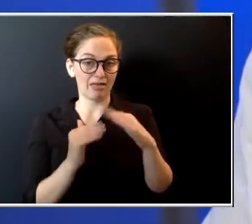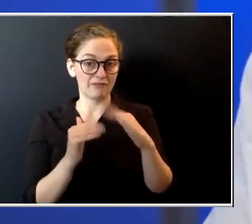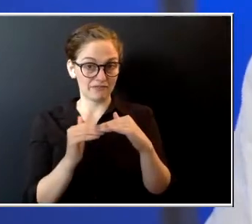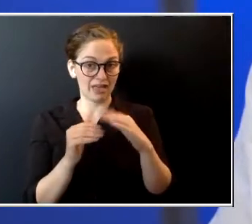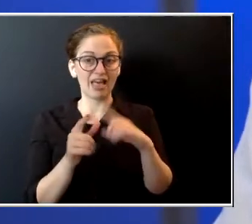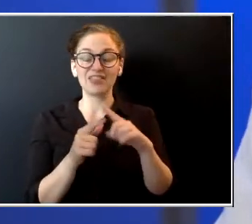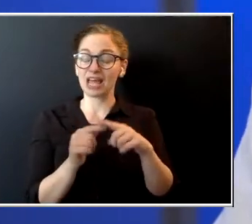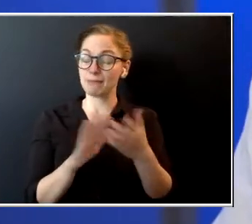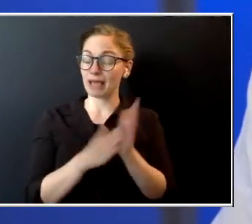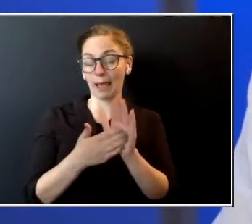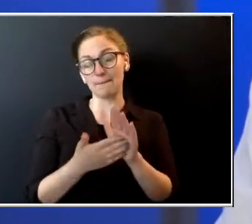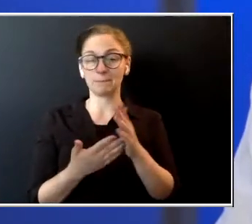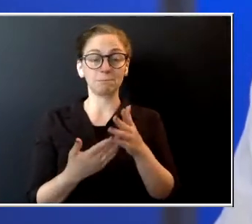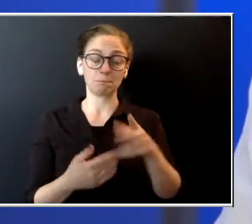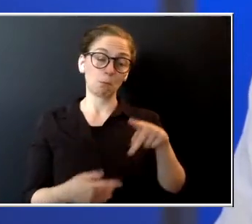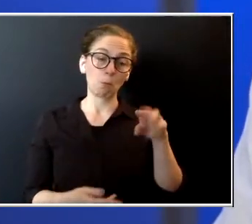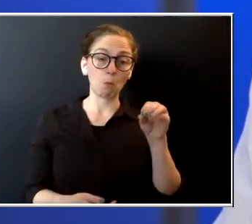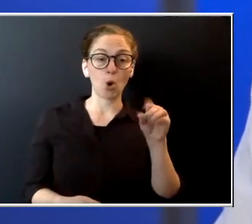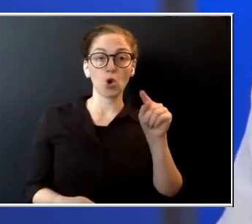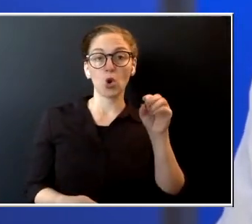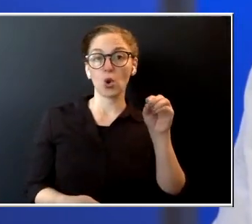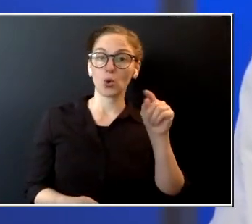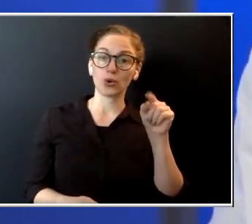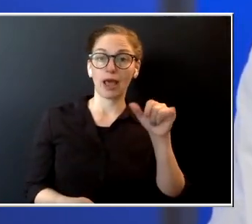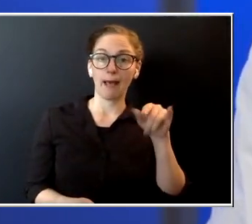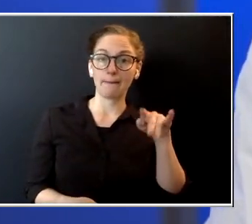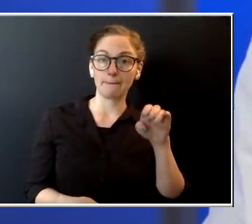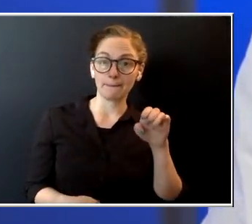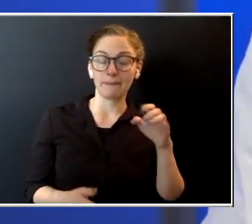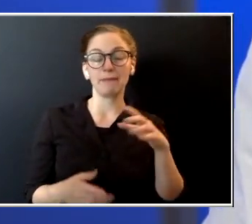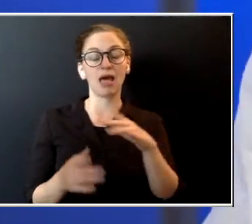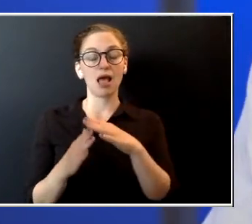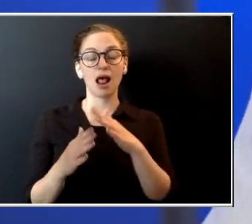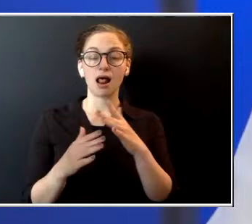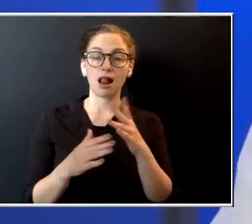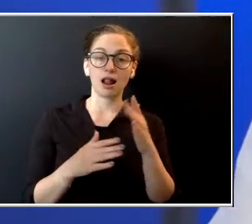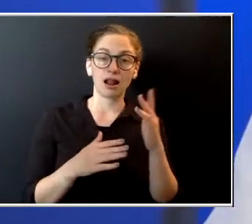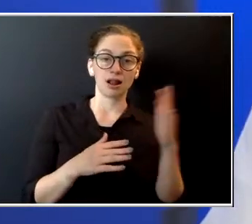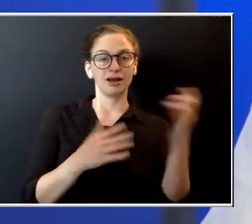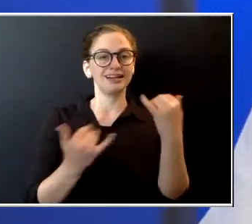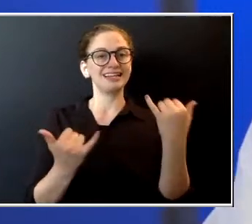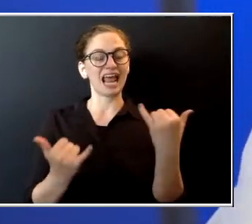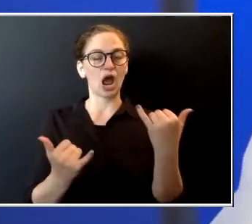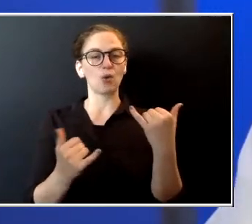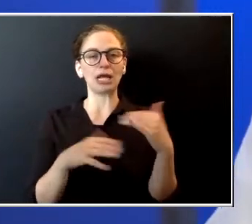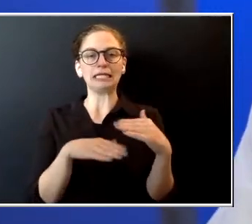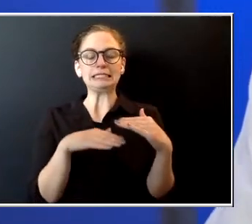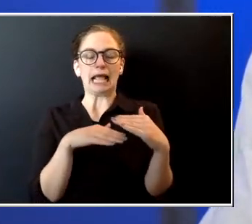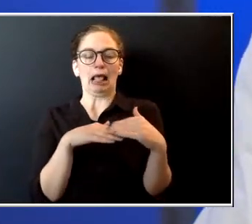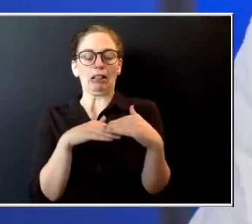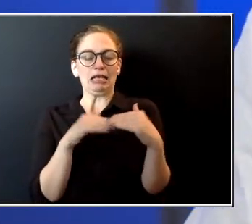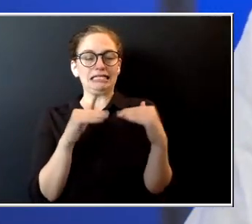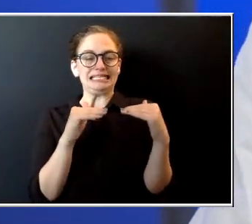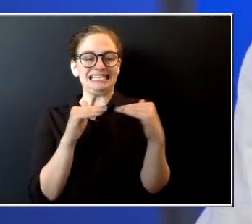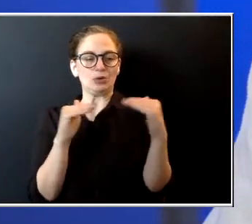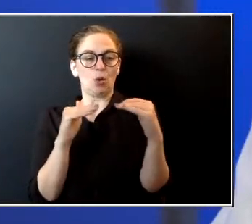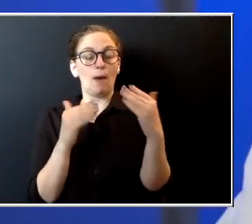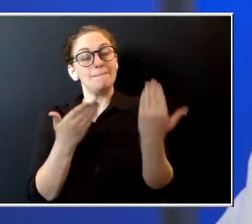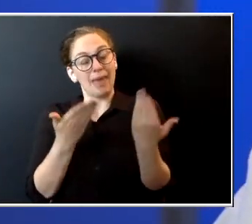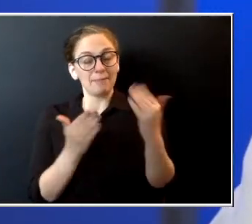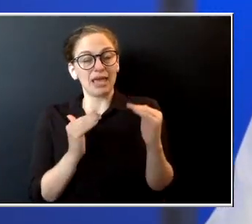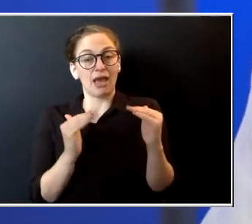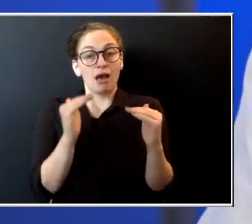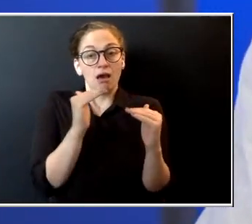really, in randomized trials comparing to surgery, it's actually emerged to be at least equal and maybe a little bit better than open heart surgery. So now it's become really